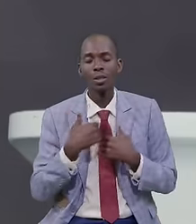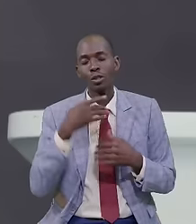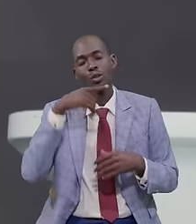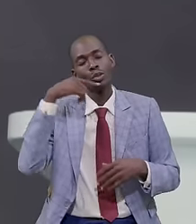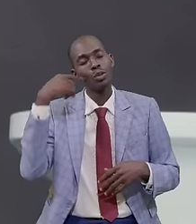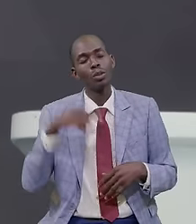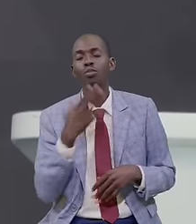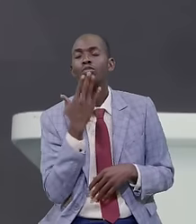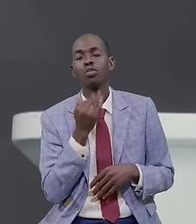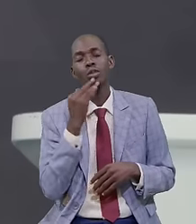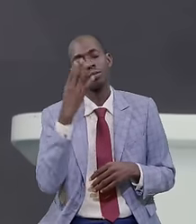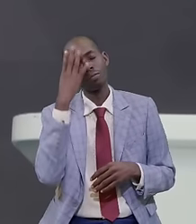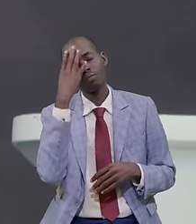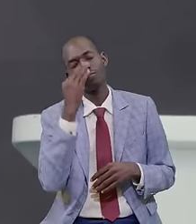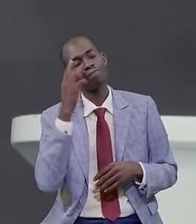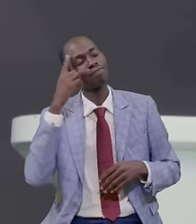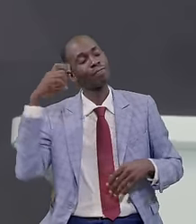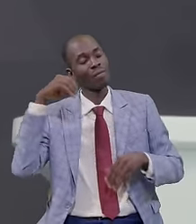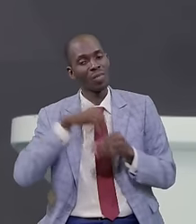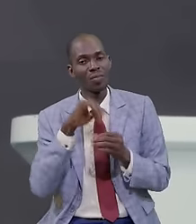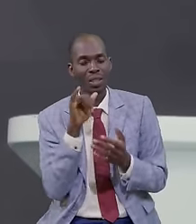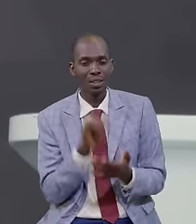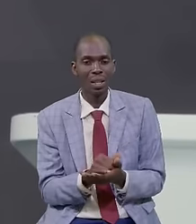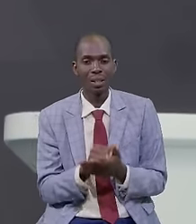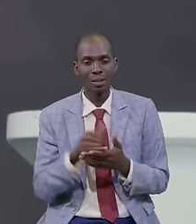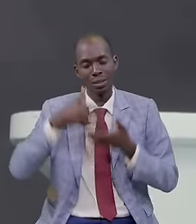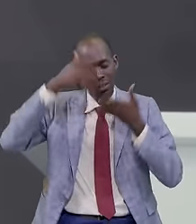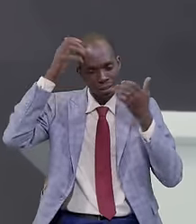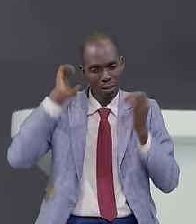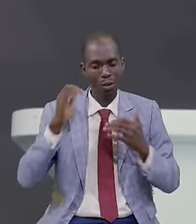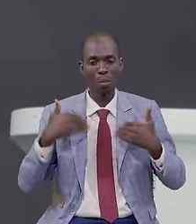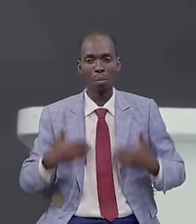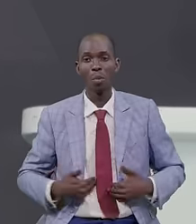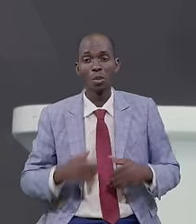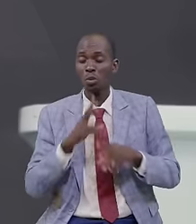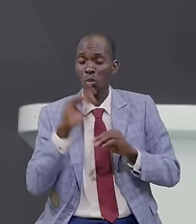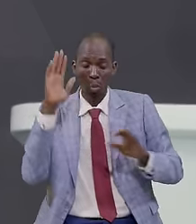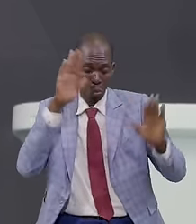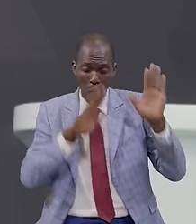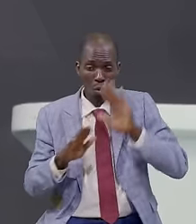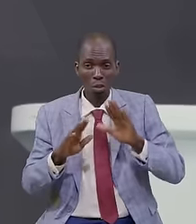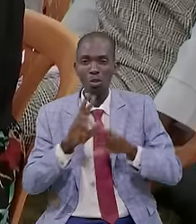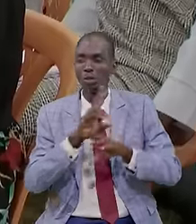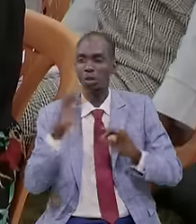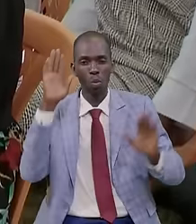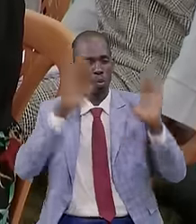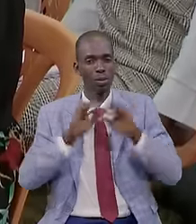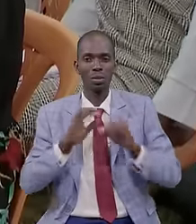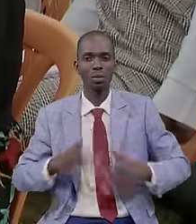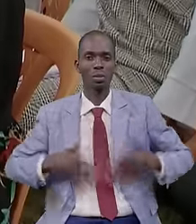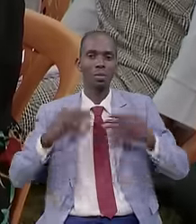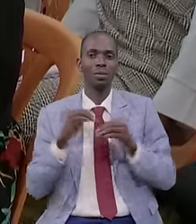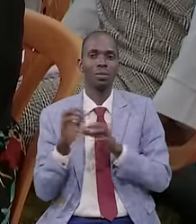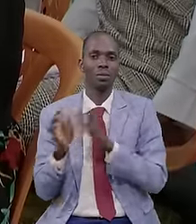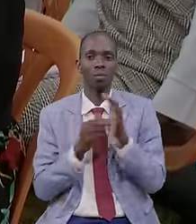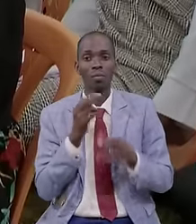No worry, no worry in your heart. No anxiety, no anxiety in your life. And the